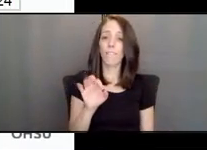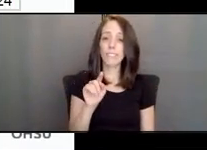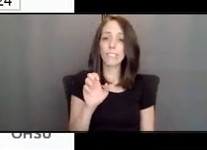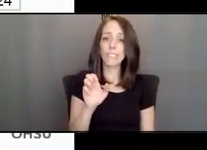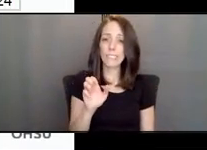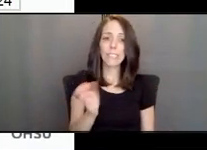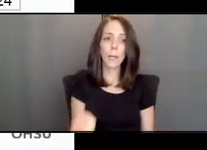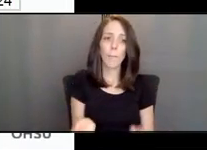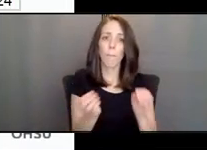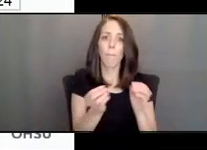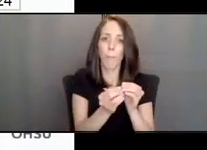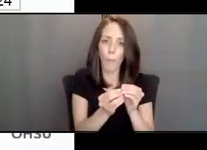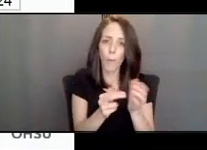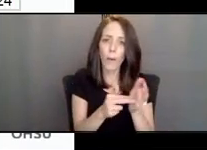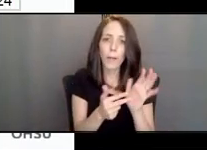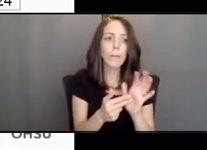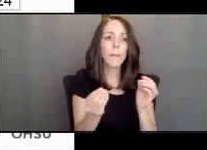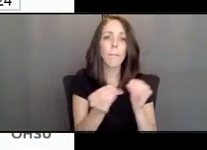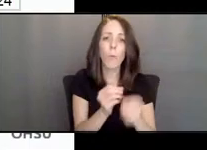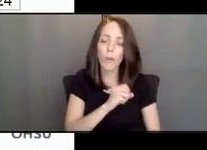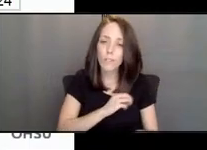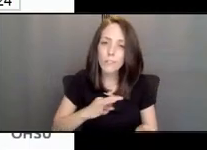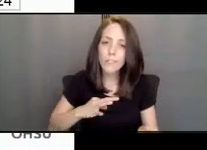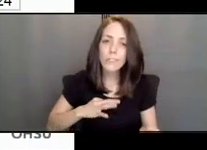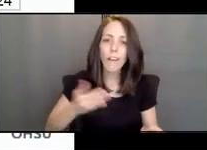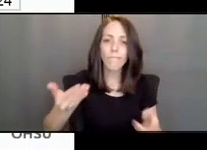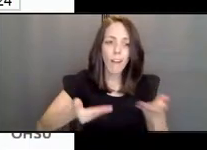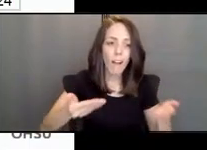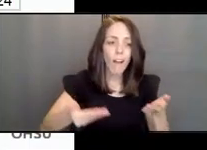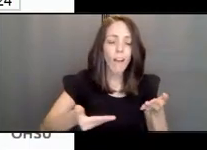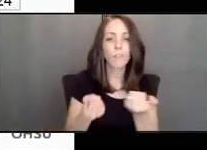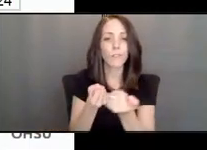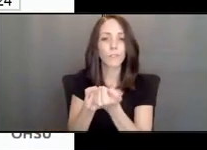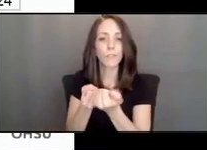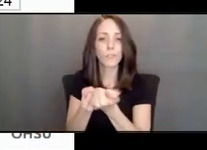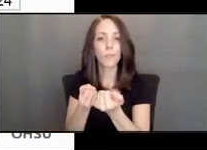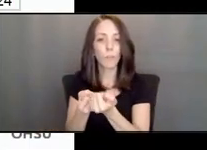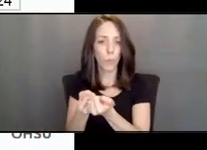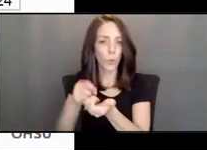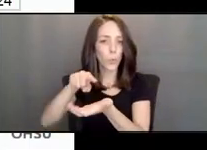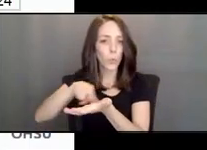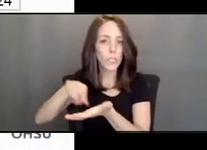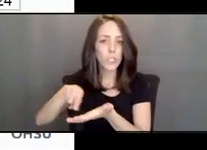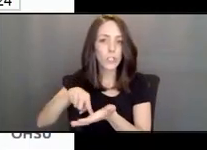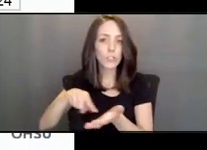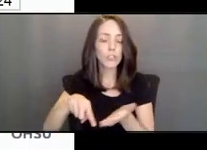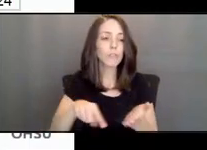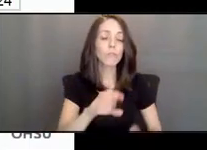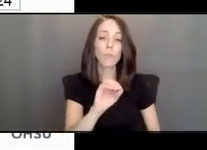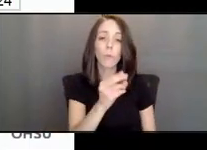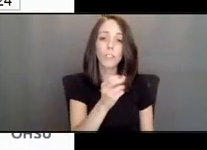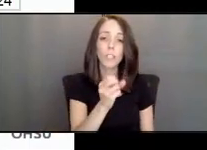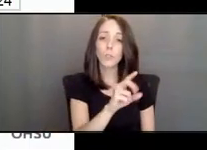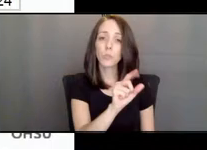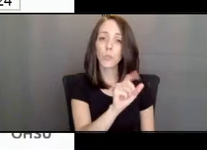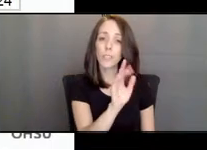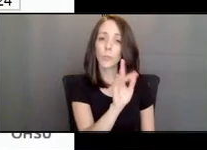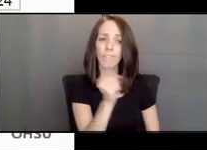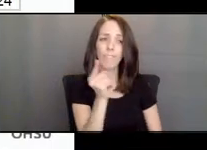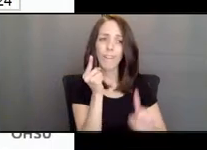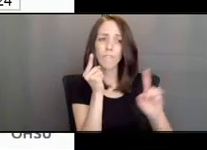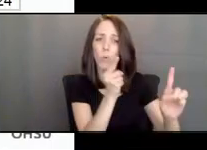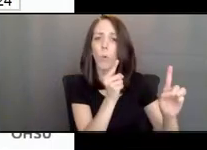the size of the faculty, supporting clinical and research growth, advancing OHSU 2025 strategic